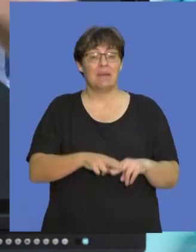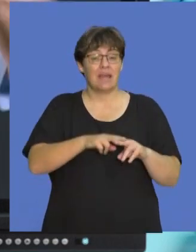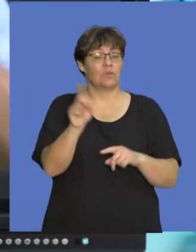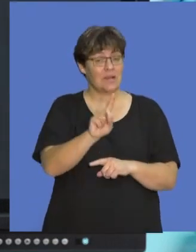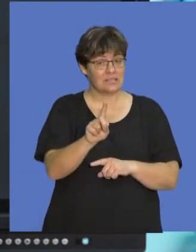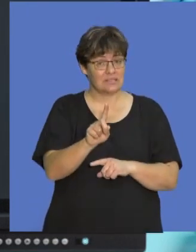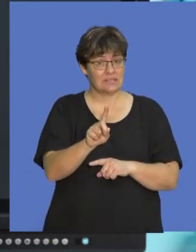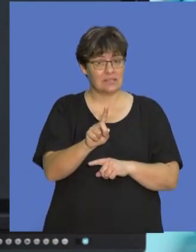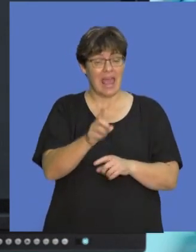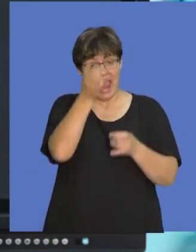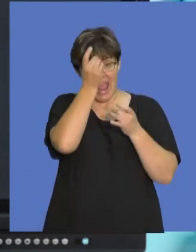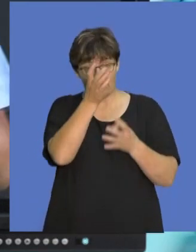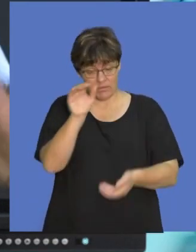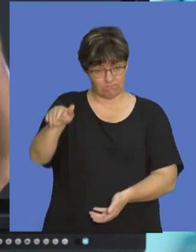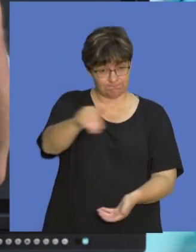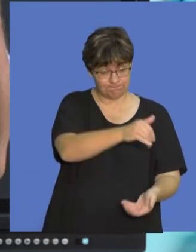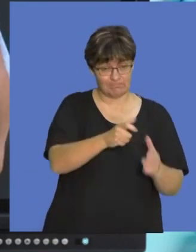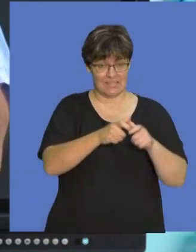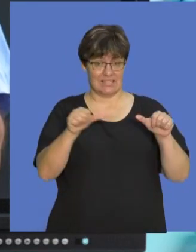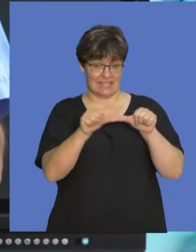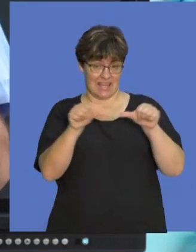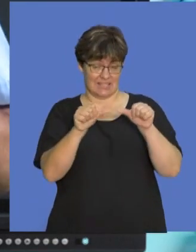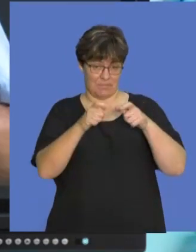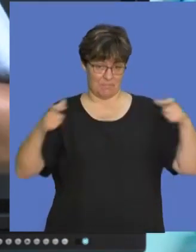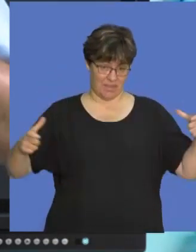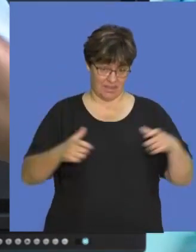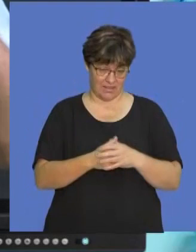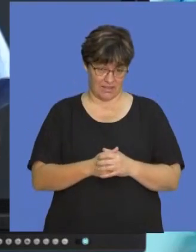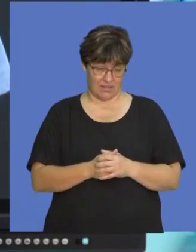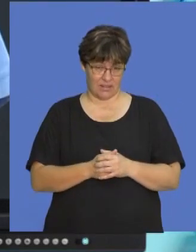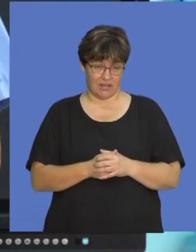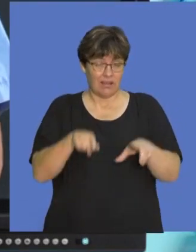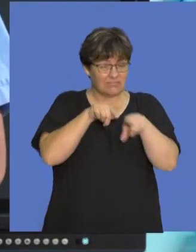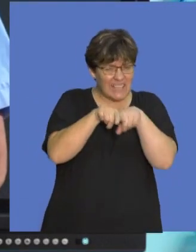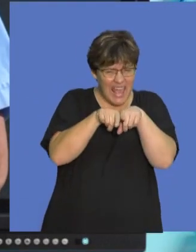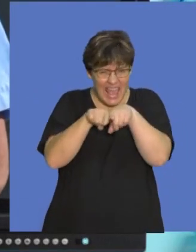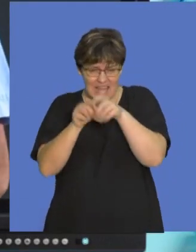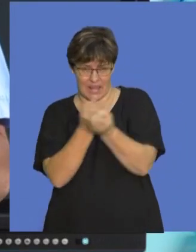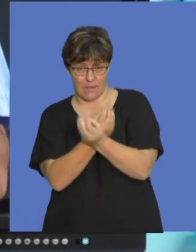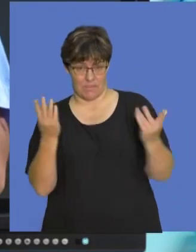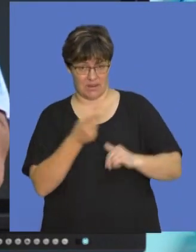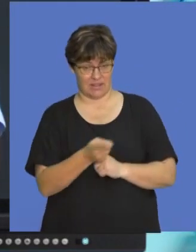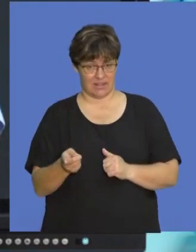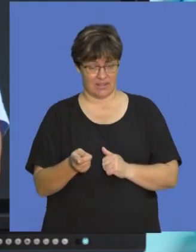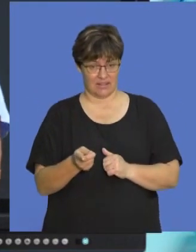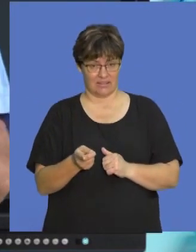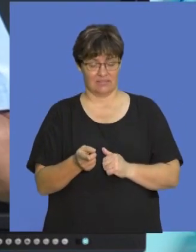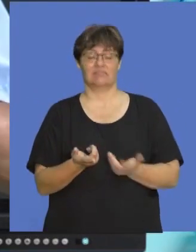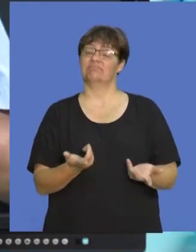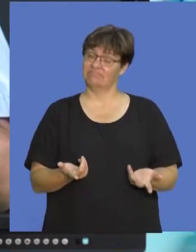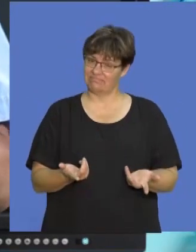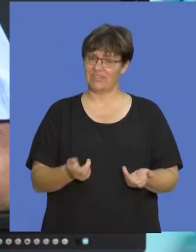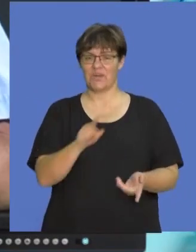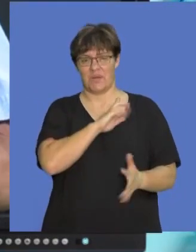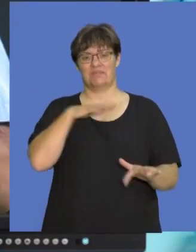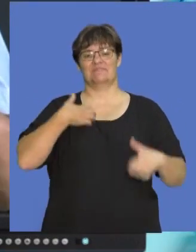how big your data set is. It all depends on how many experiments you do. And so that's why I